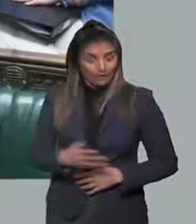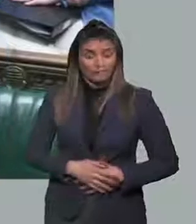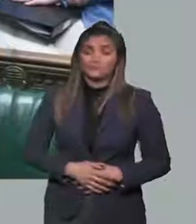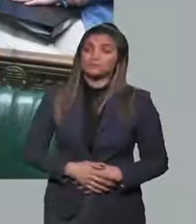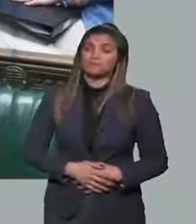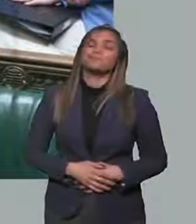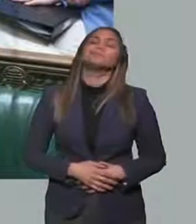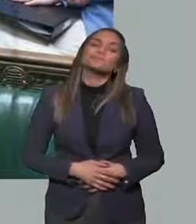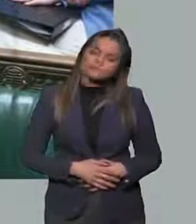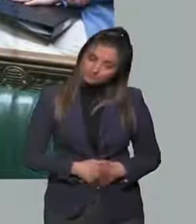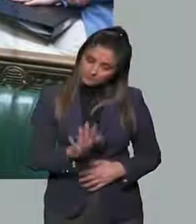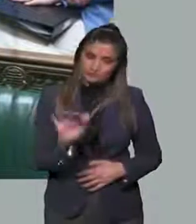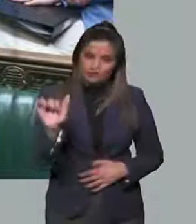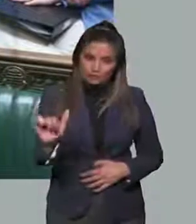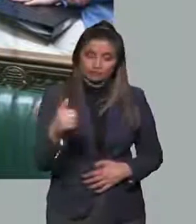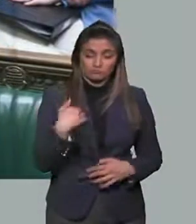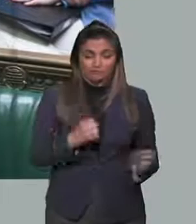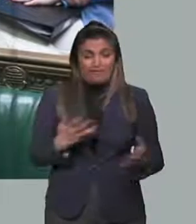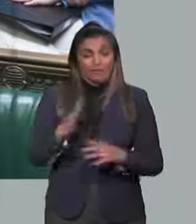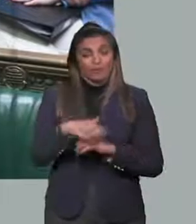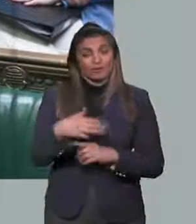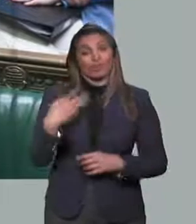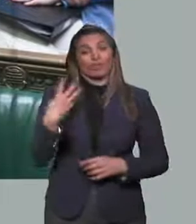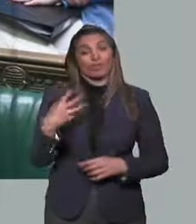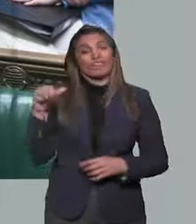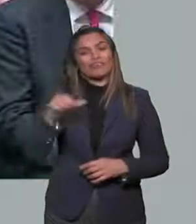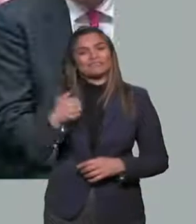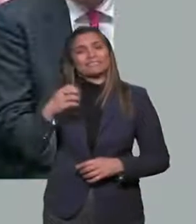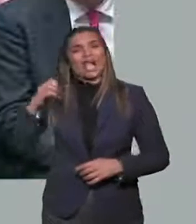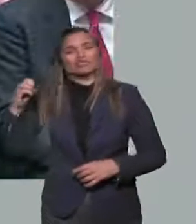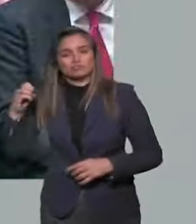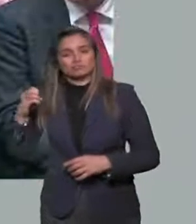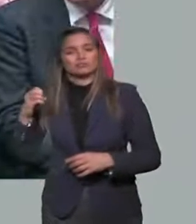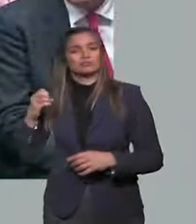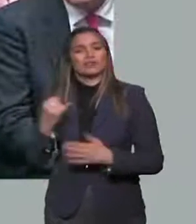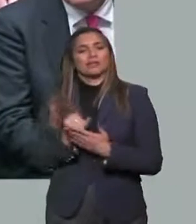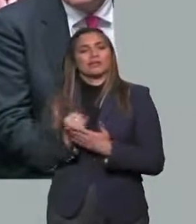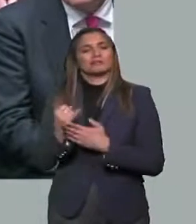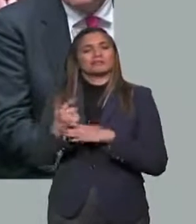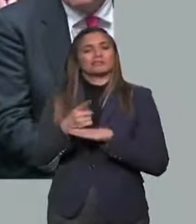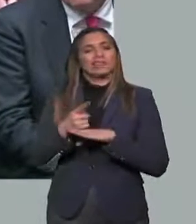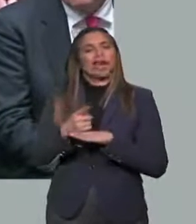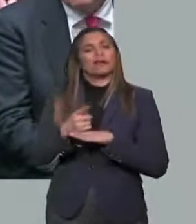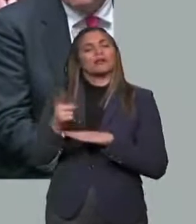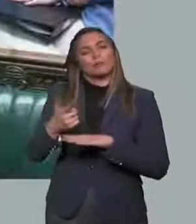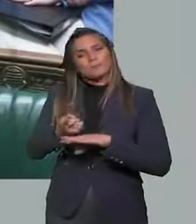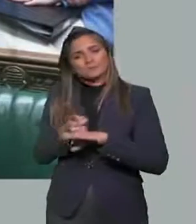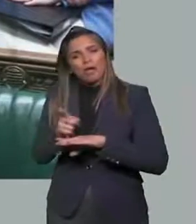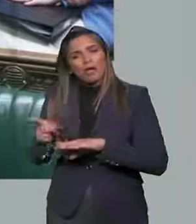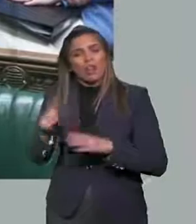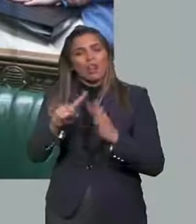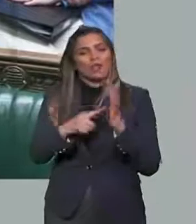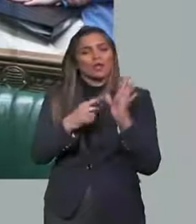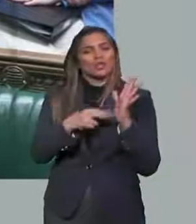absolutely right. We've delivered over 3,600 anti-tank missiles weapons. We'll also be sending a consignment of the Javelin